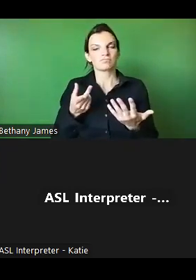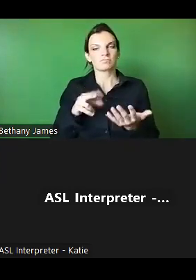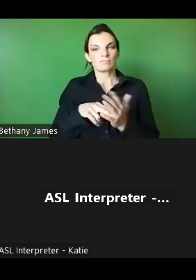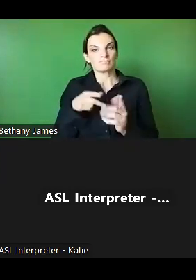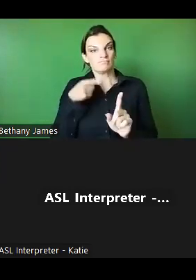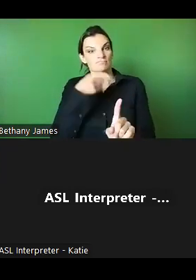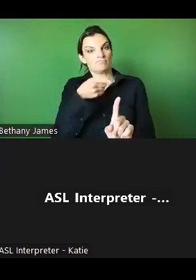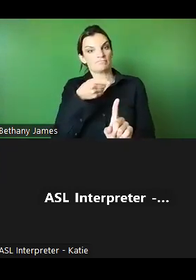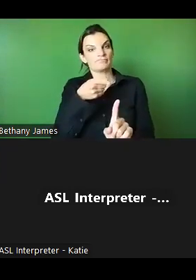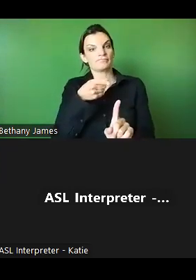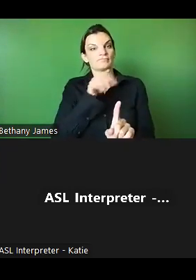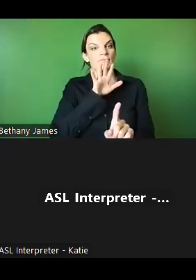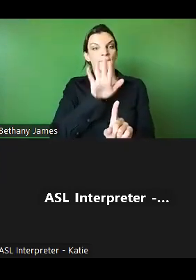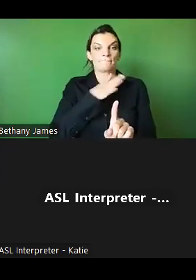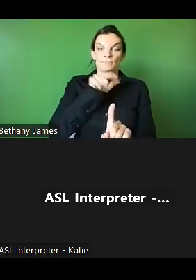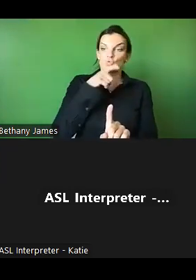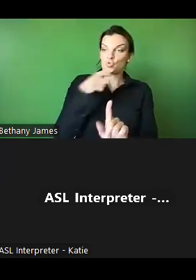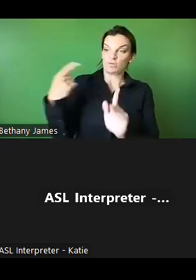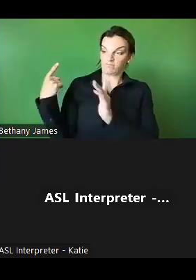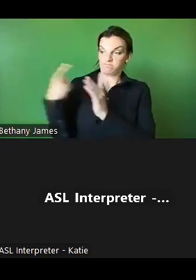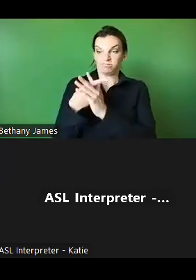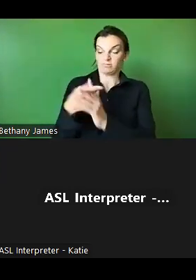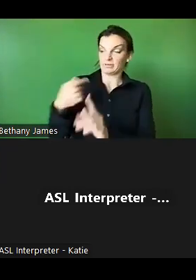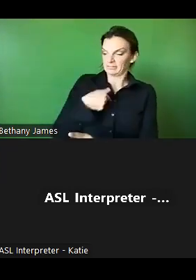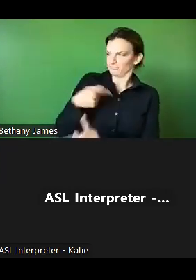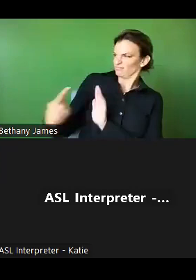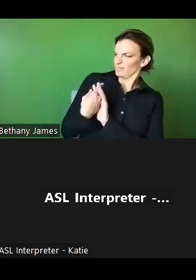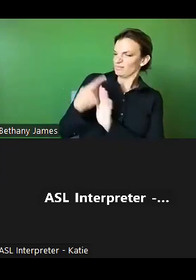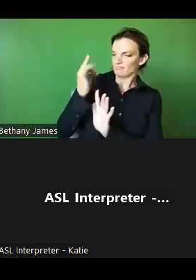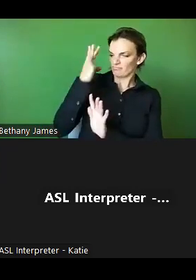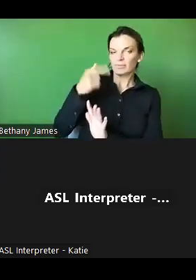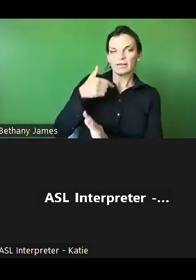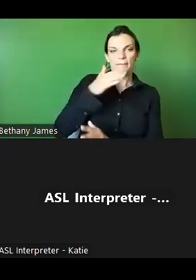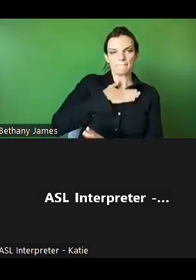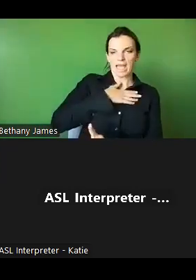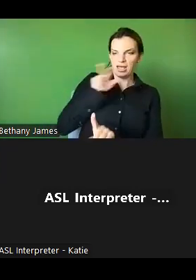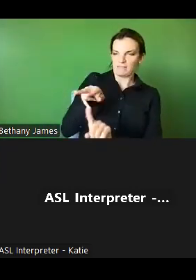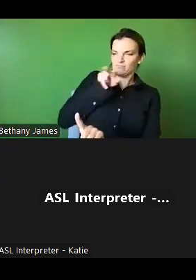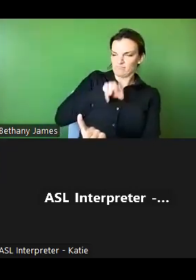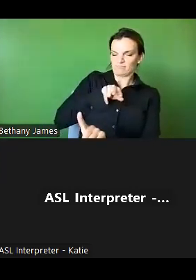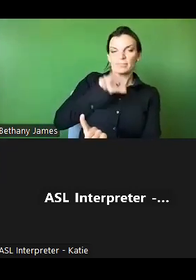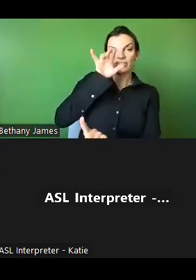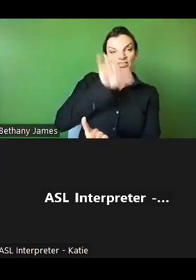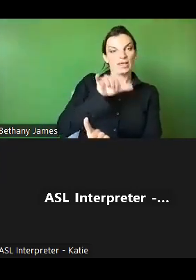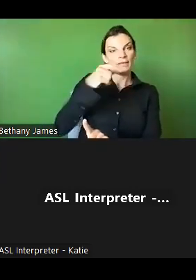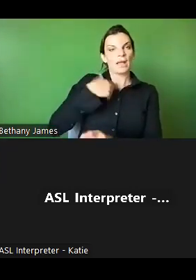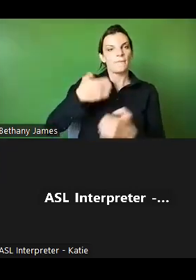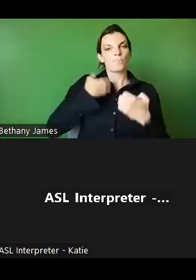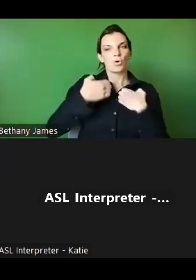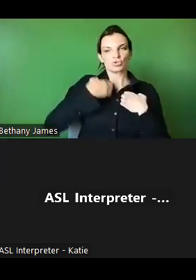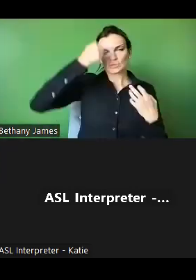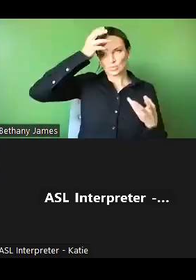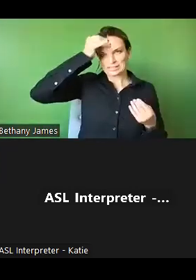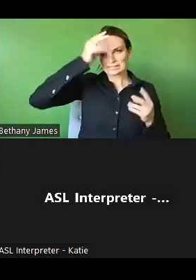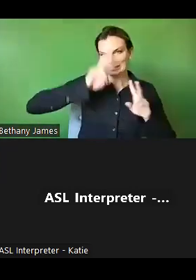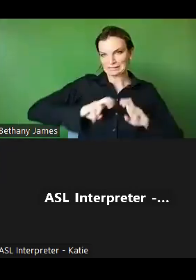recipient's subjective interpretation. Again, that's the cognitive distortion of emotional reasoning. In no way